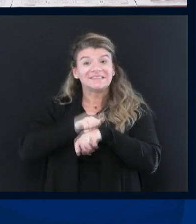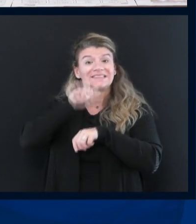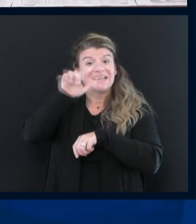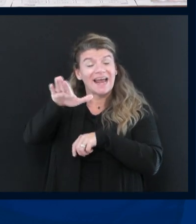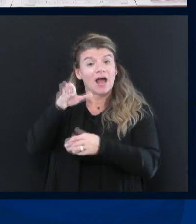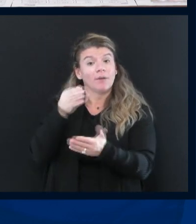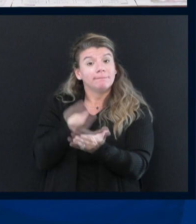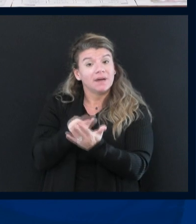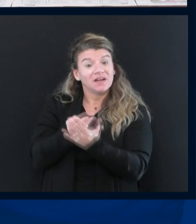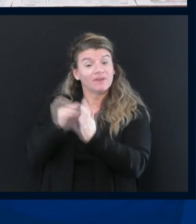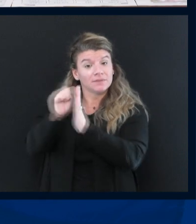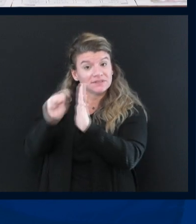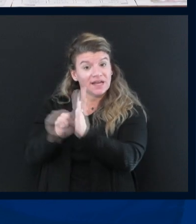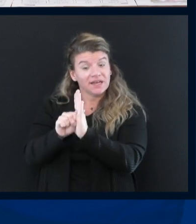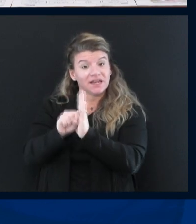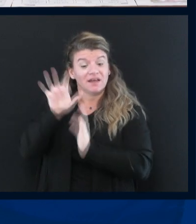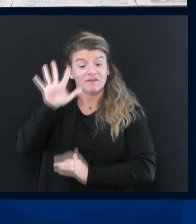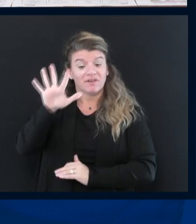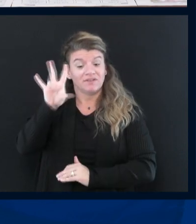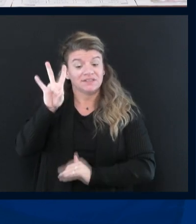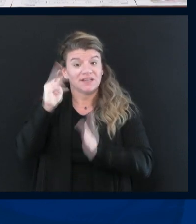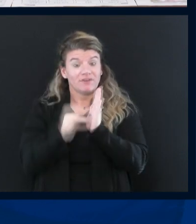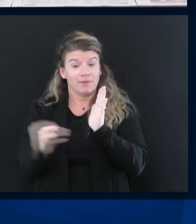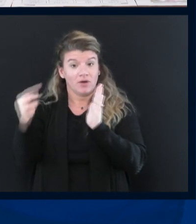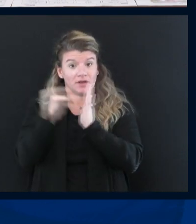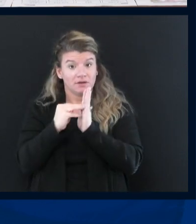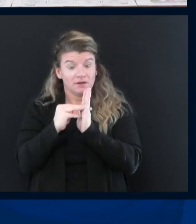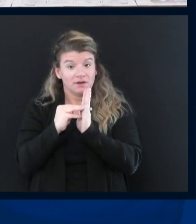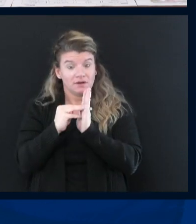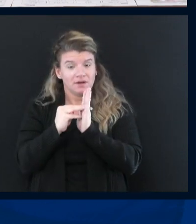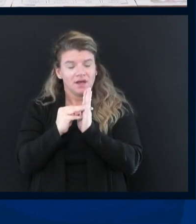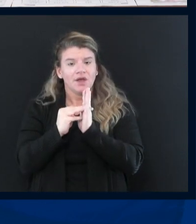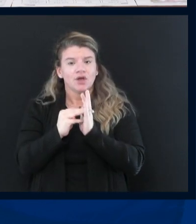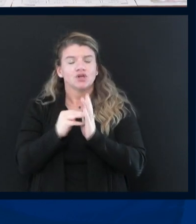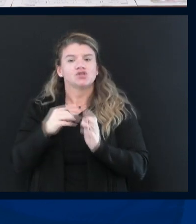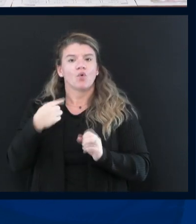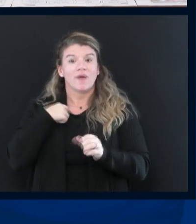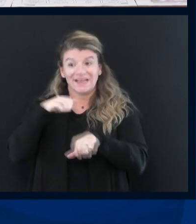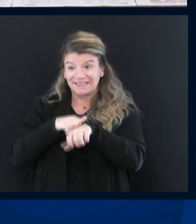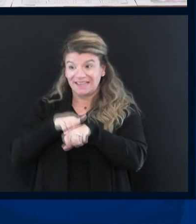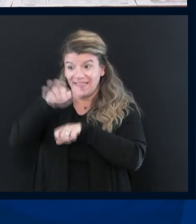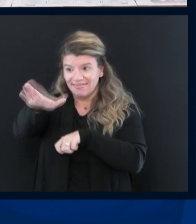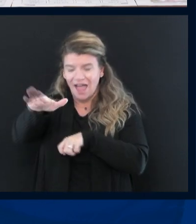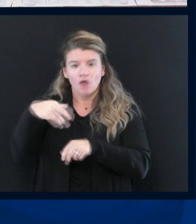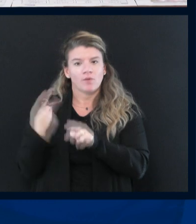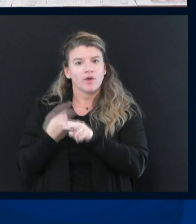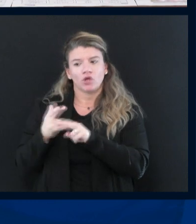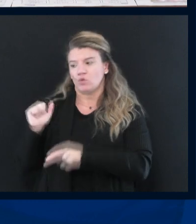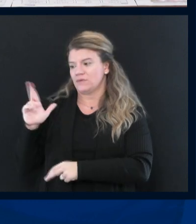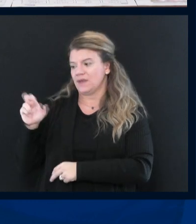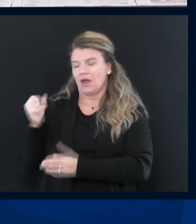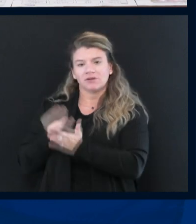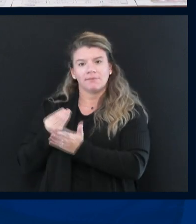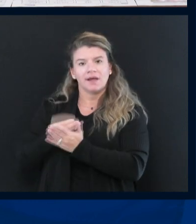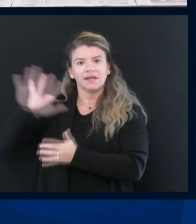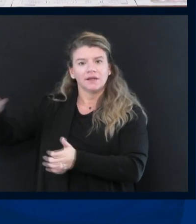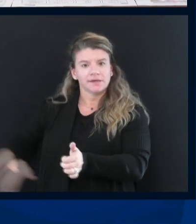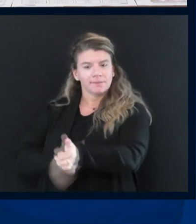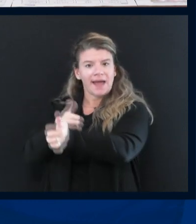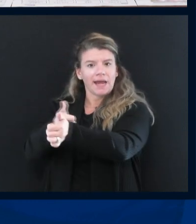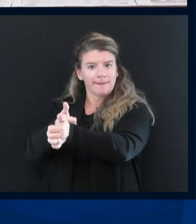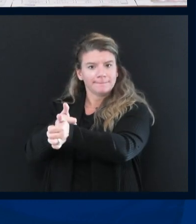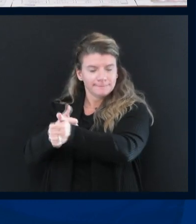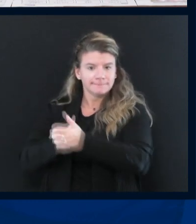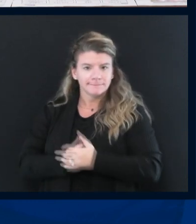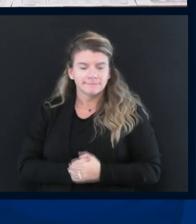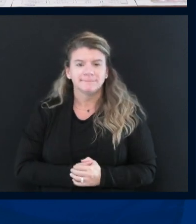dollars 57 million that we reimbursed ourselves with the CARES money for. From